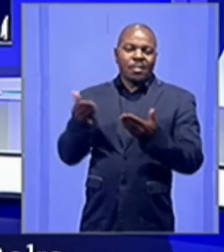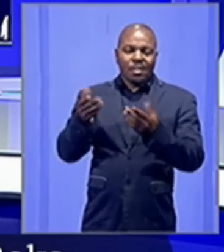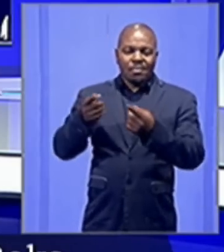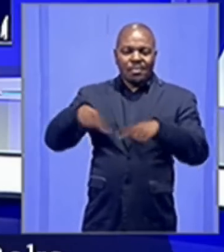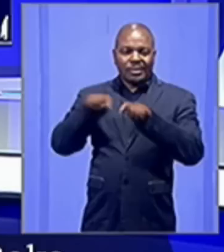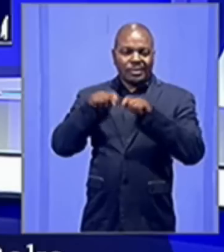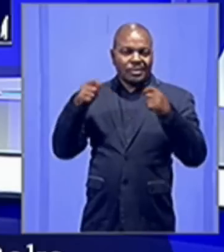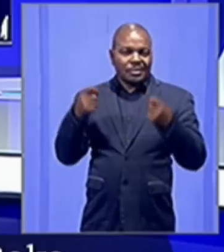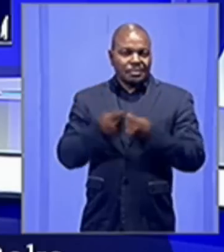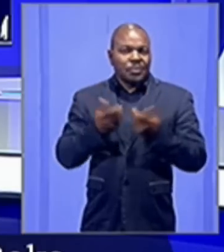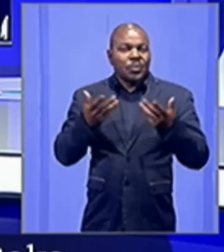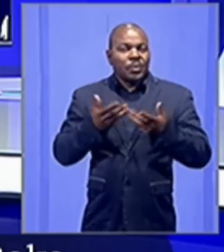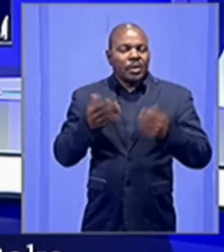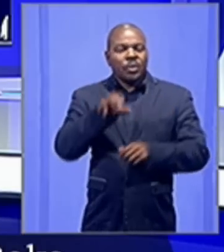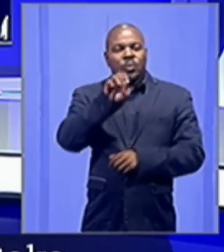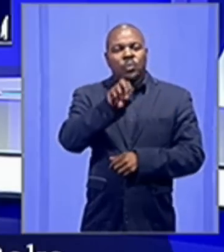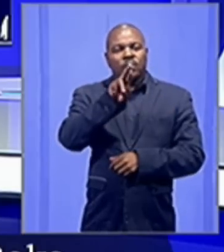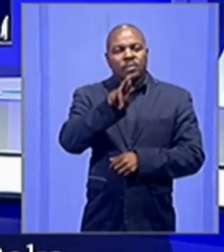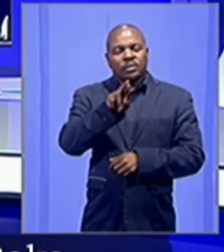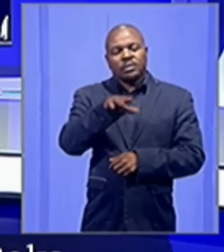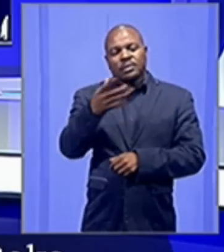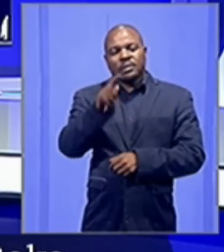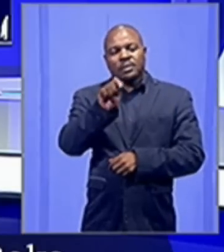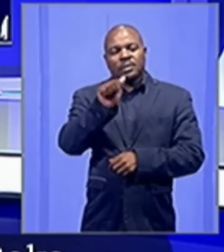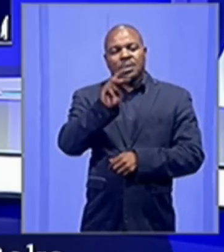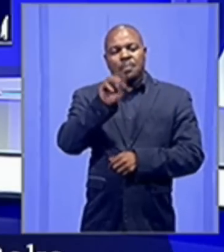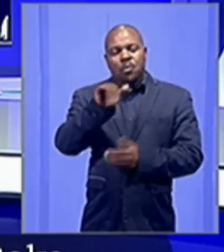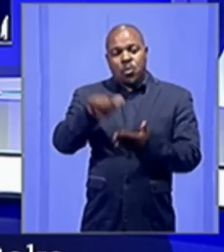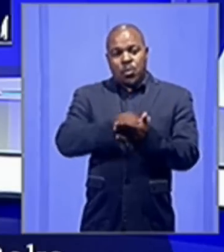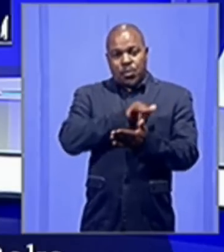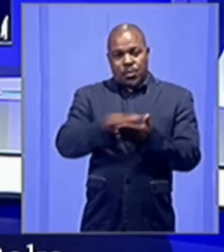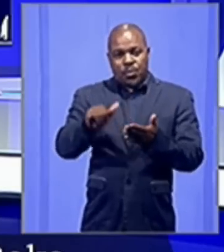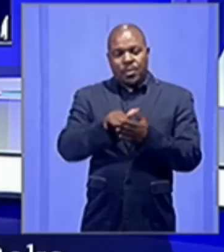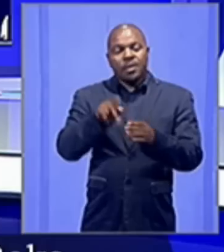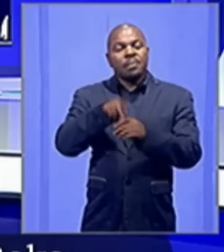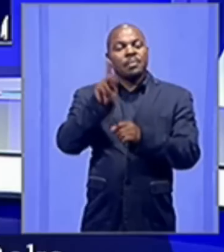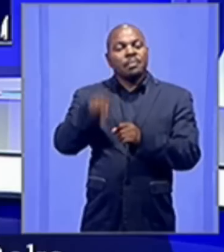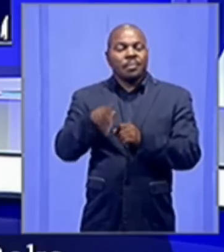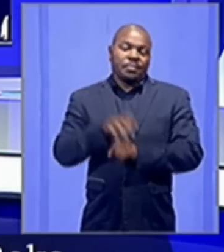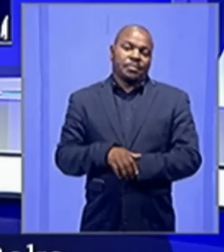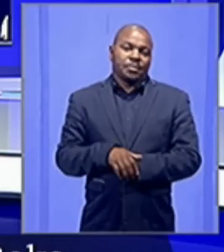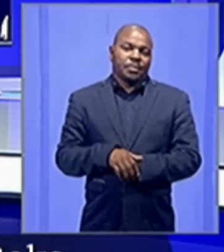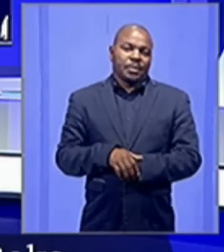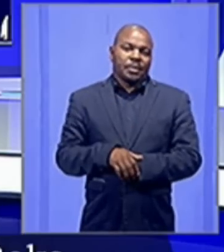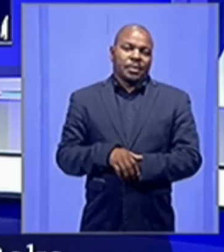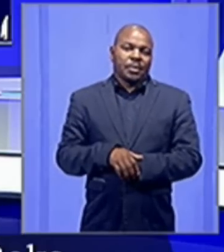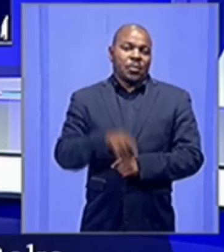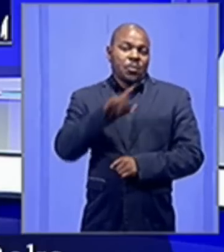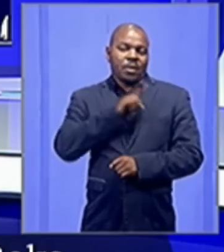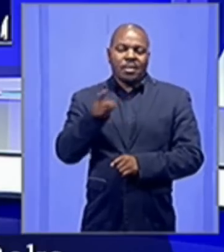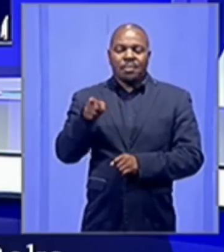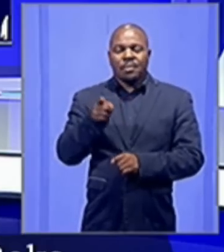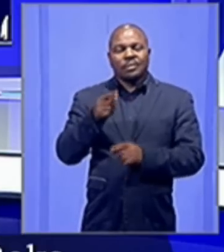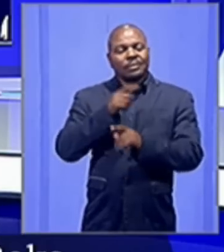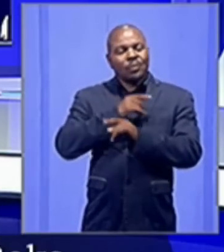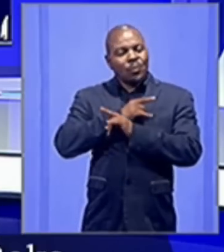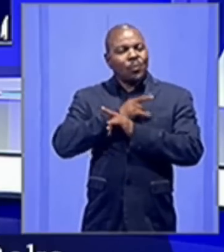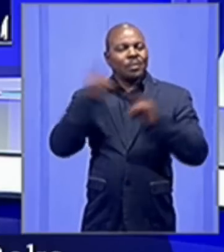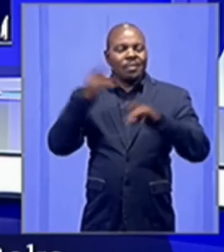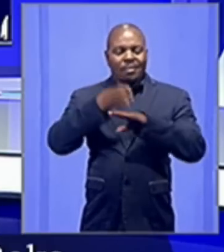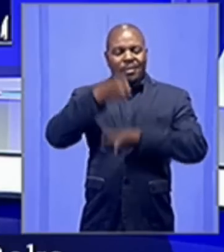gahlanetša sehlopha sa naga ka boemafofaneng bja OR Tambo ka Kempton Park ka katlego ya bona ya go